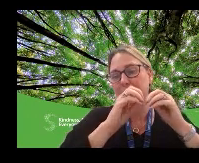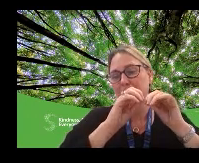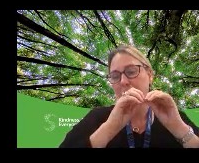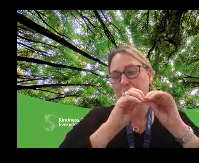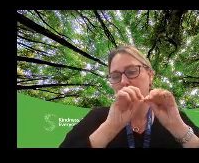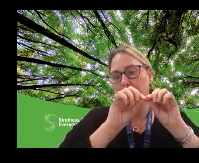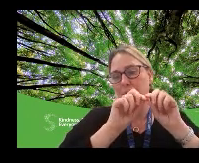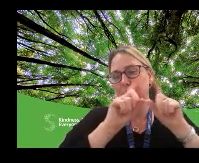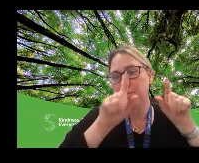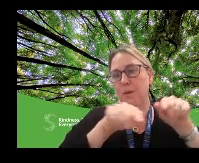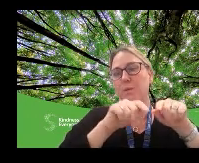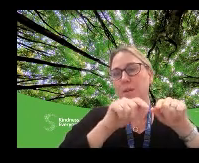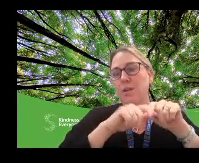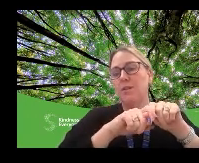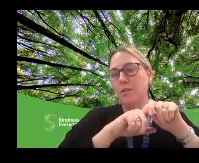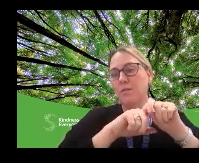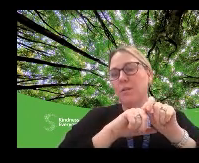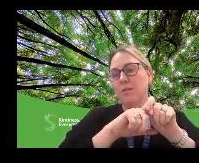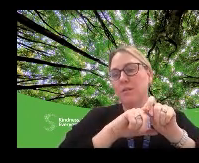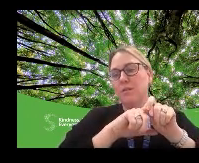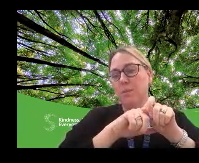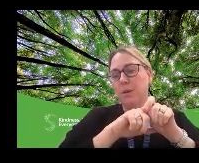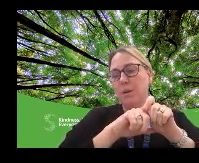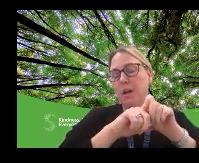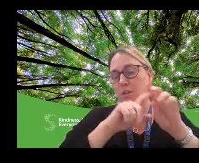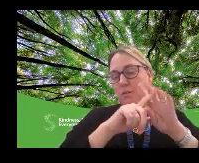some really bespoke